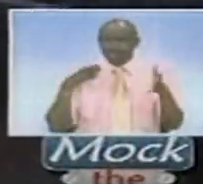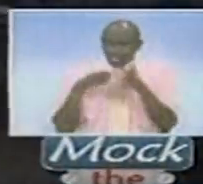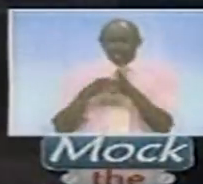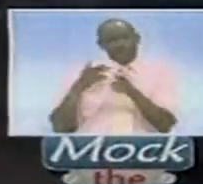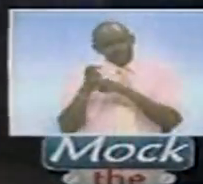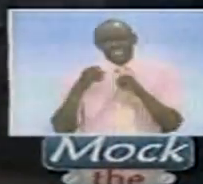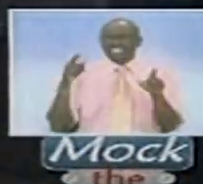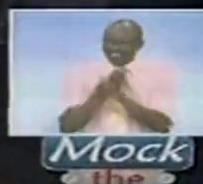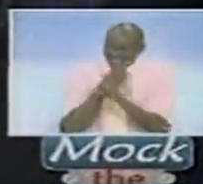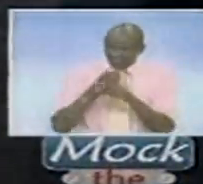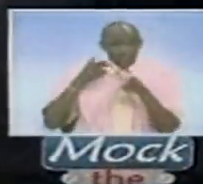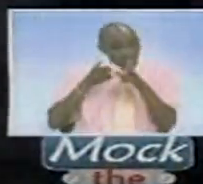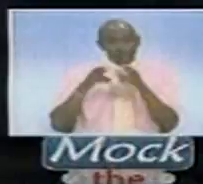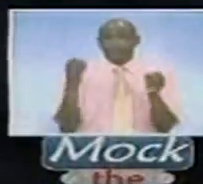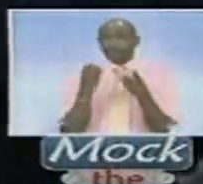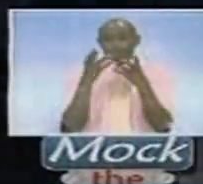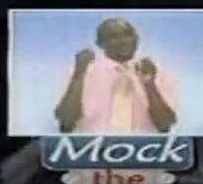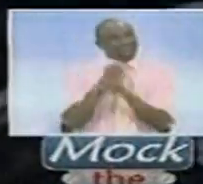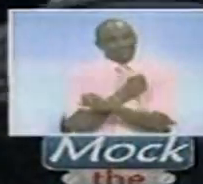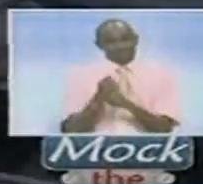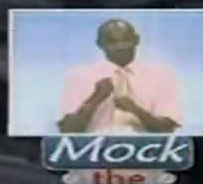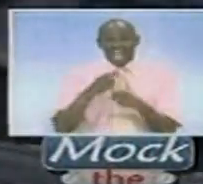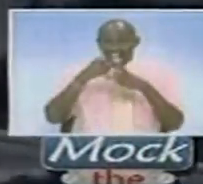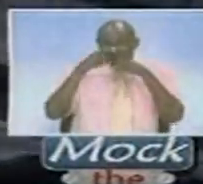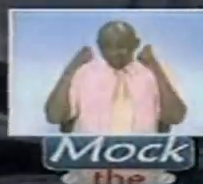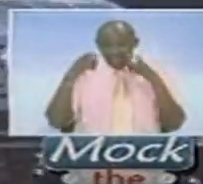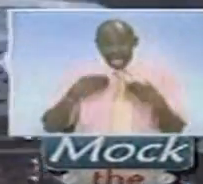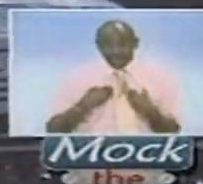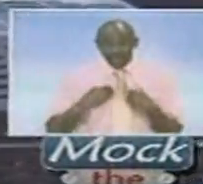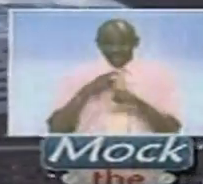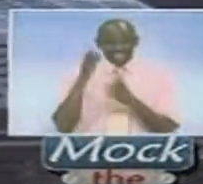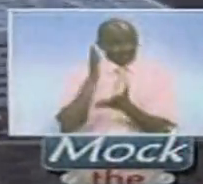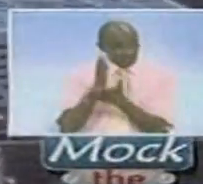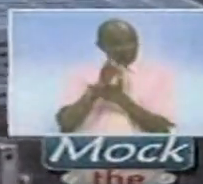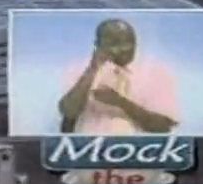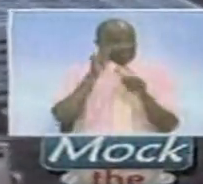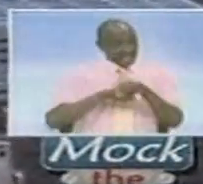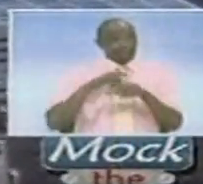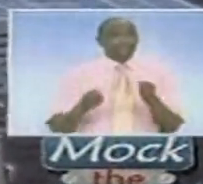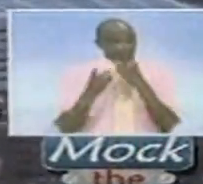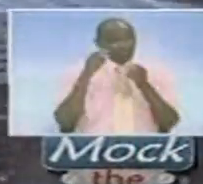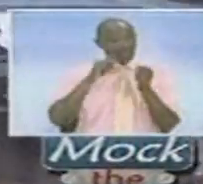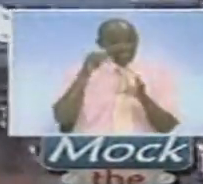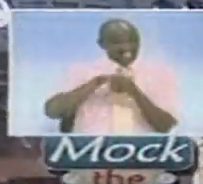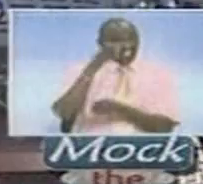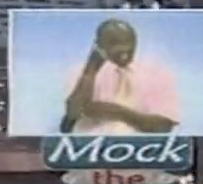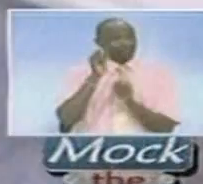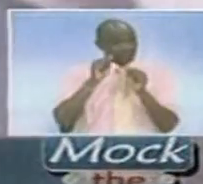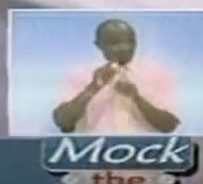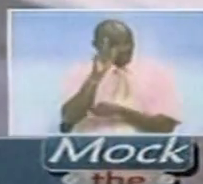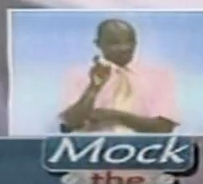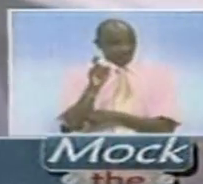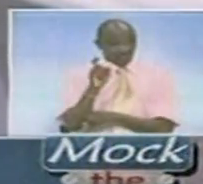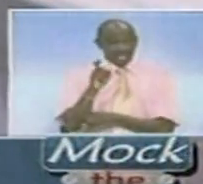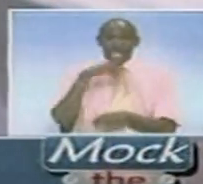Al-Shabaab-proof monstrosity. It's ugly, but you really want to be in there in case one of those grenades goes off.